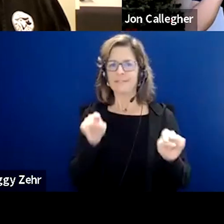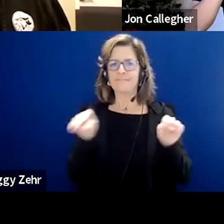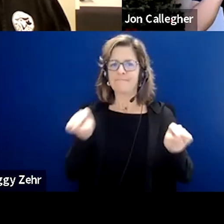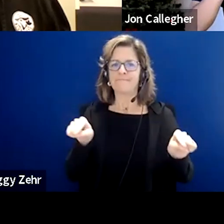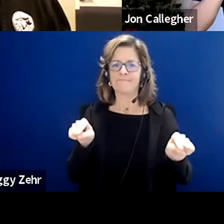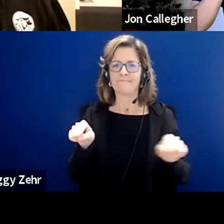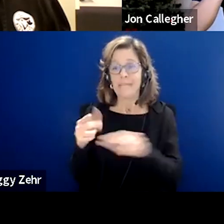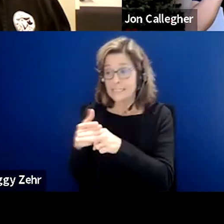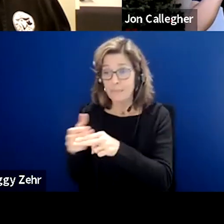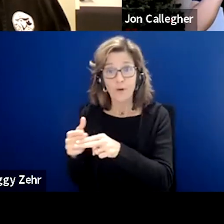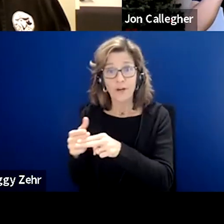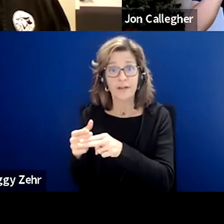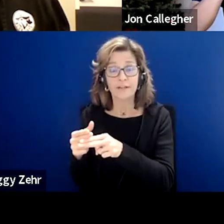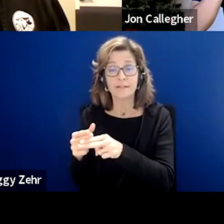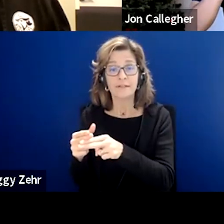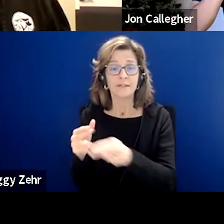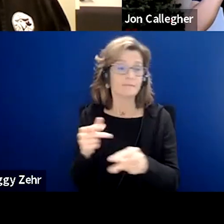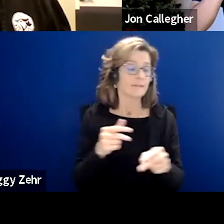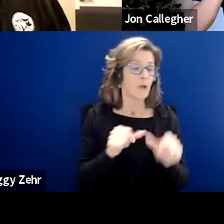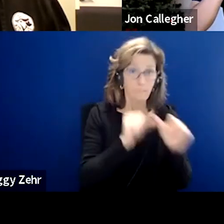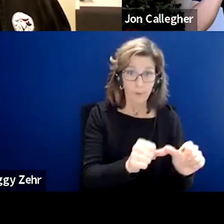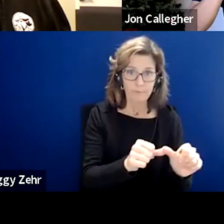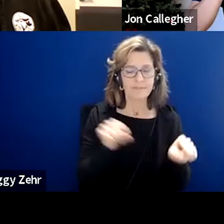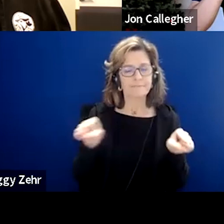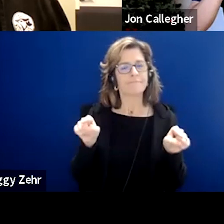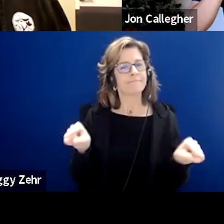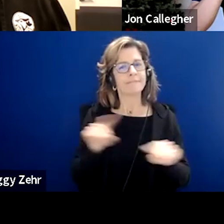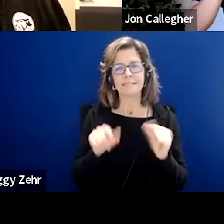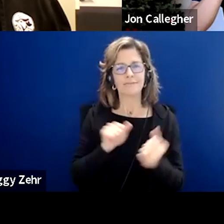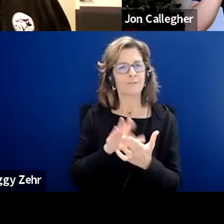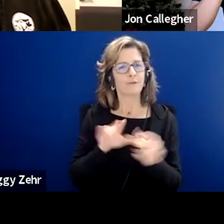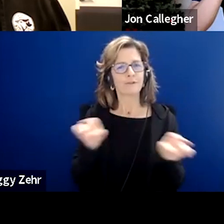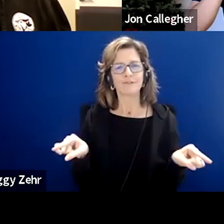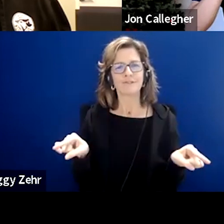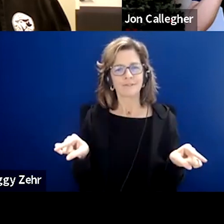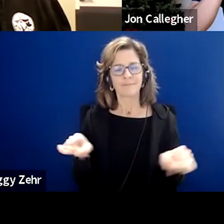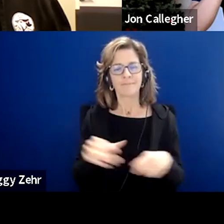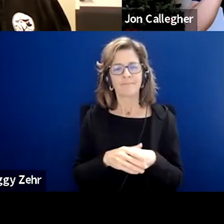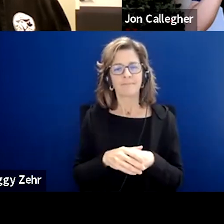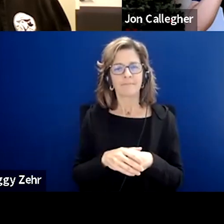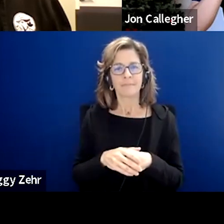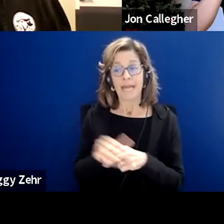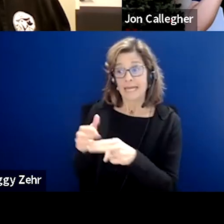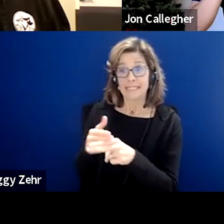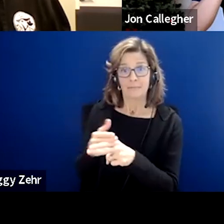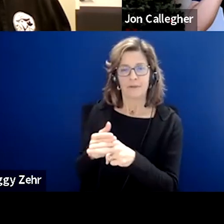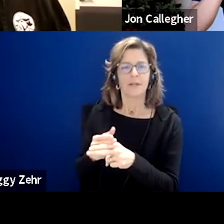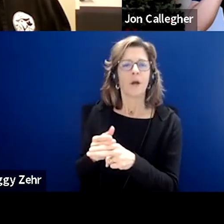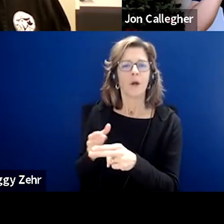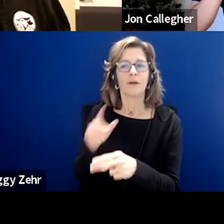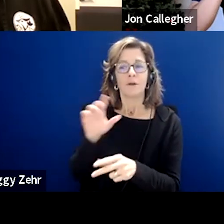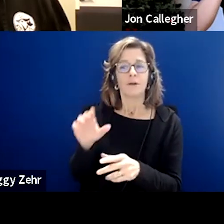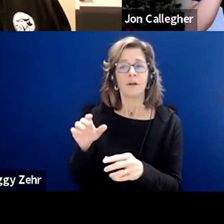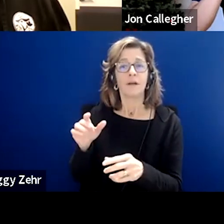The sense of a temporary kind of disability, it will go away over time. Your leg will